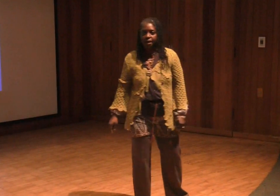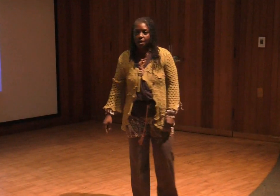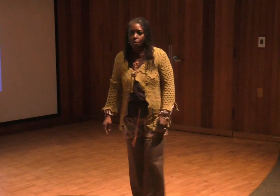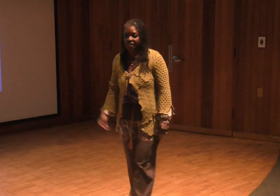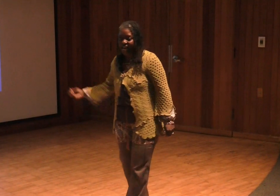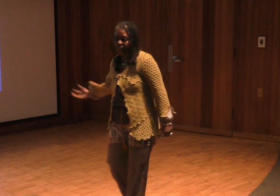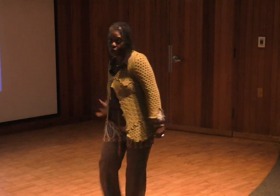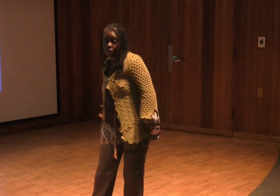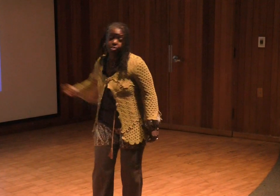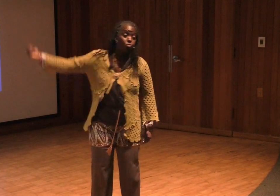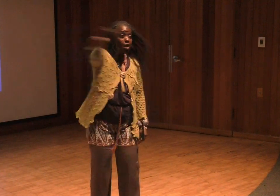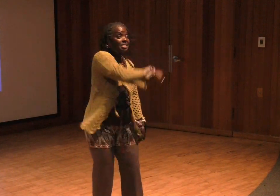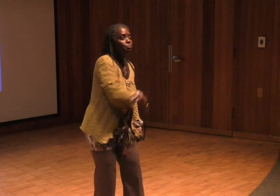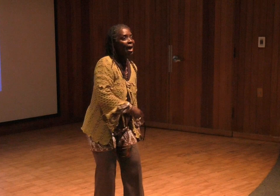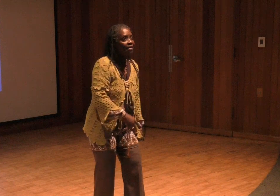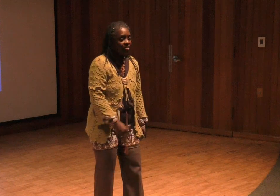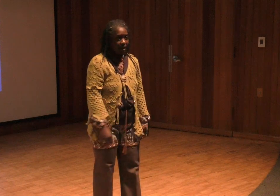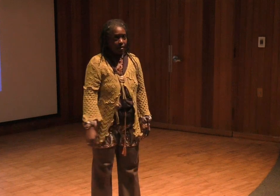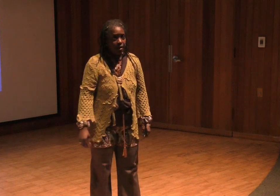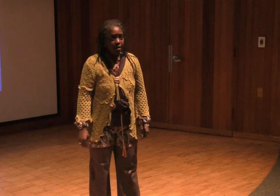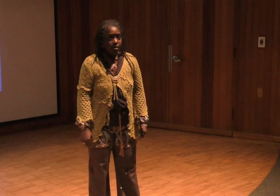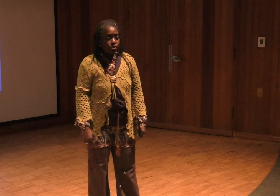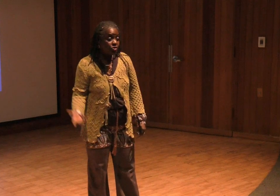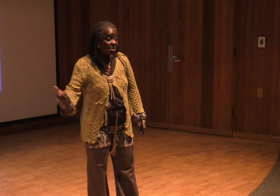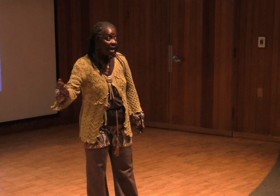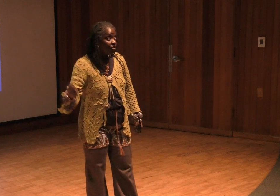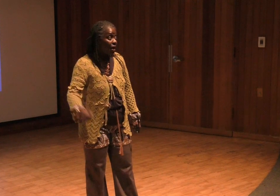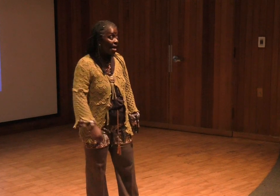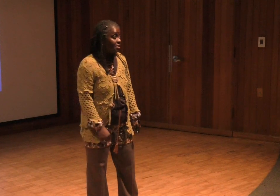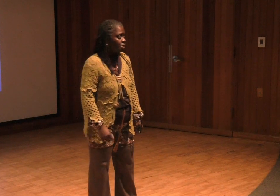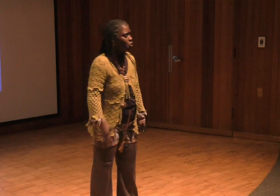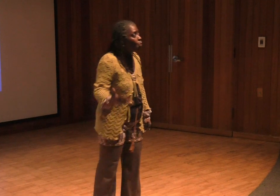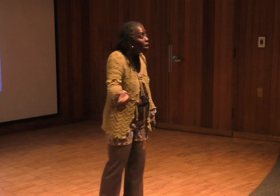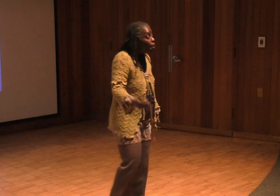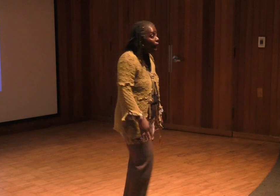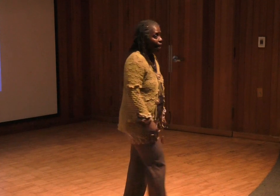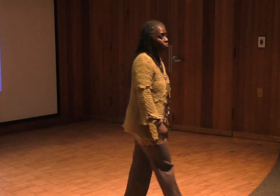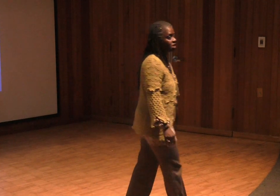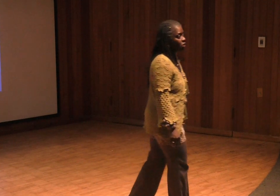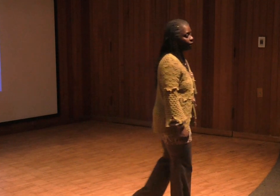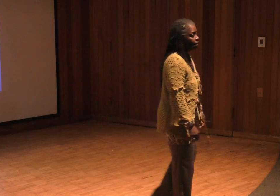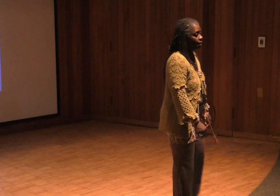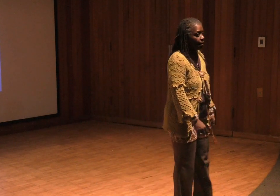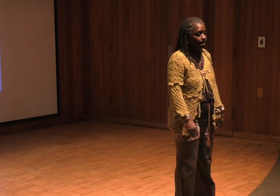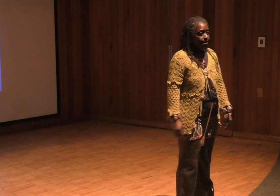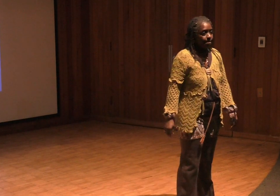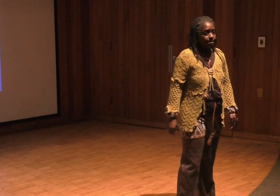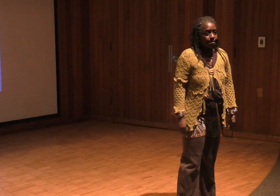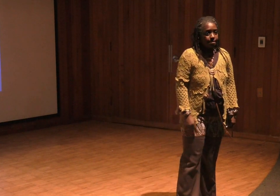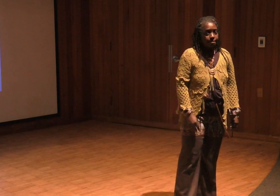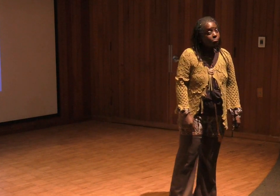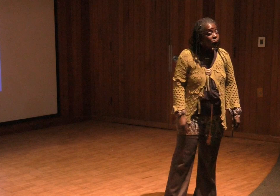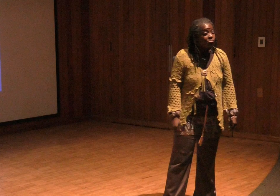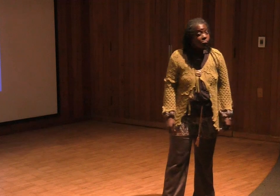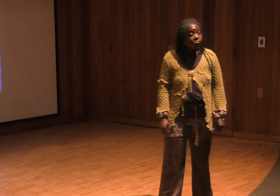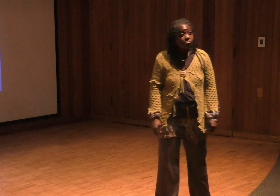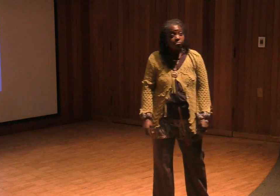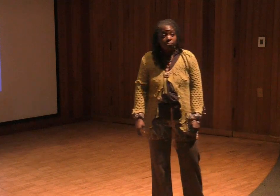what's happening? When Dana's thrust back there to save her ancestor, why? What's he doing?